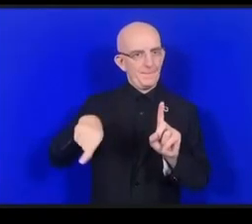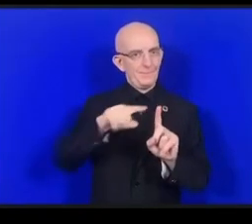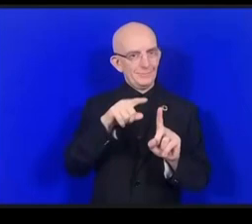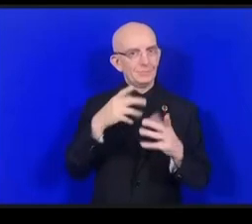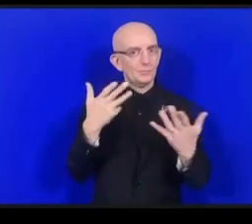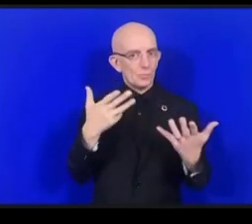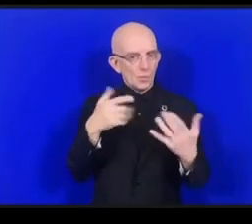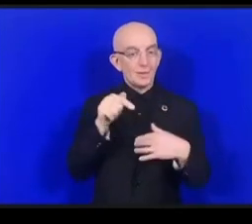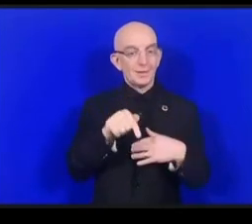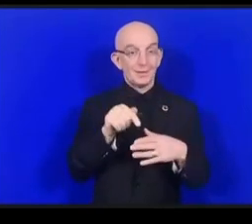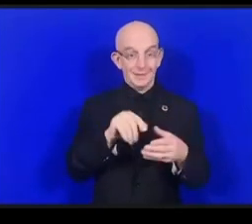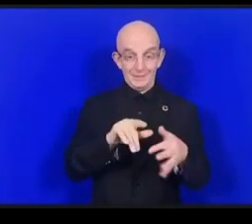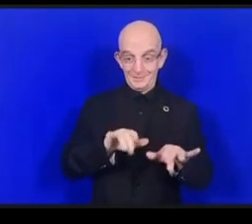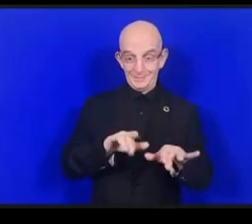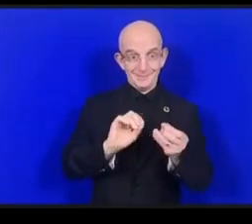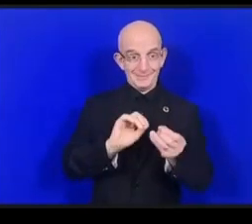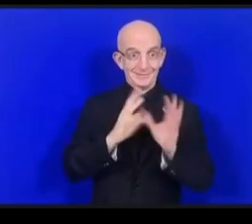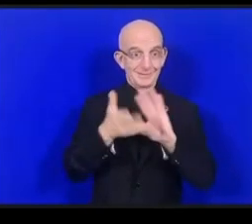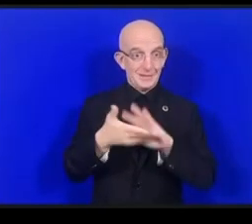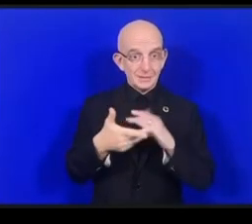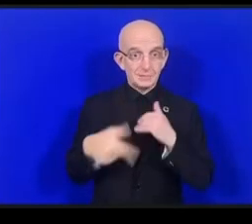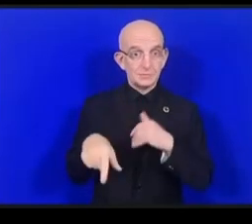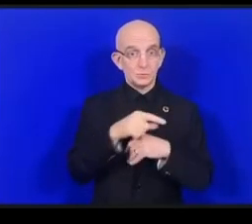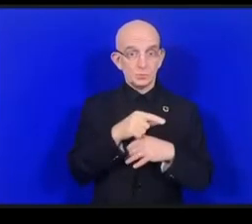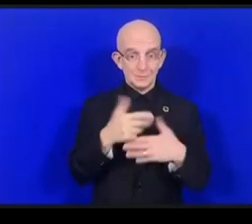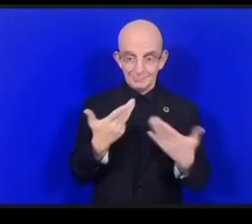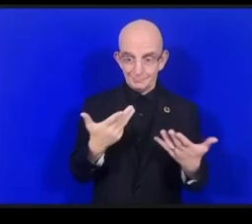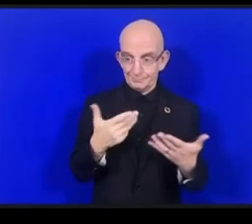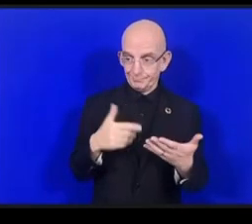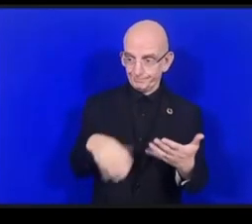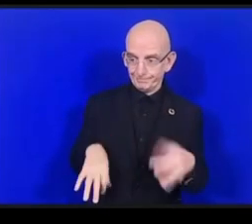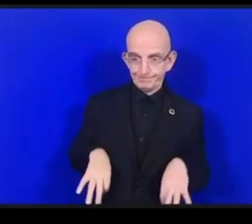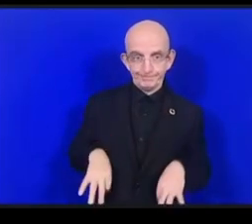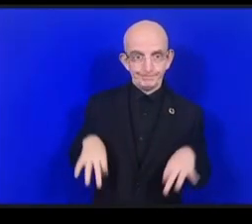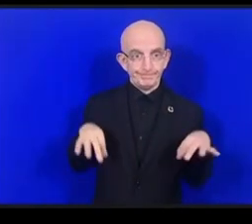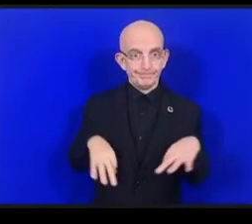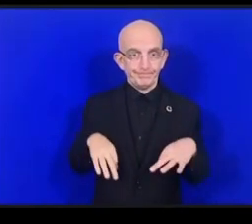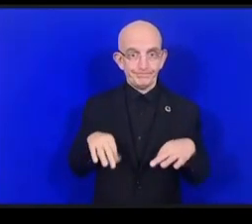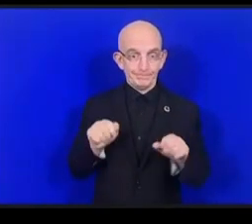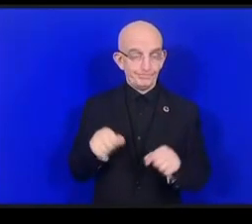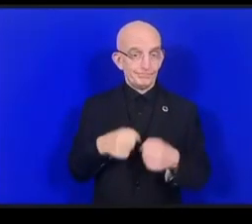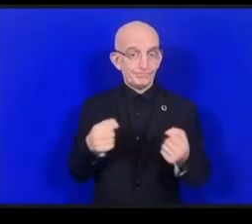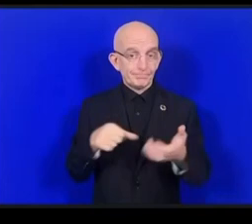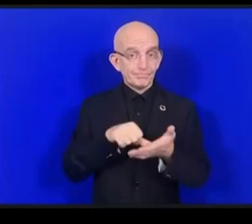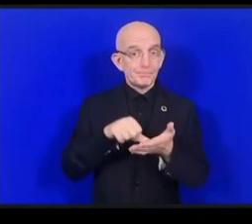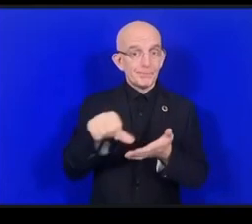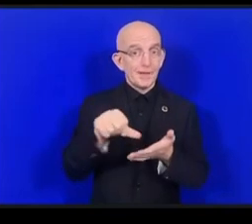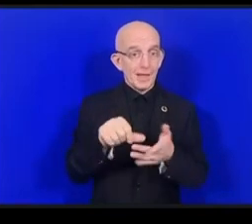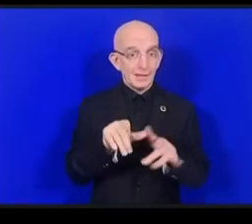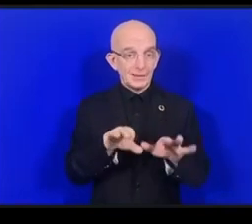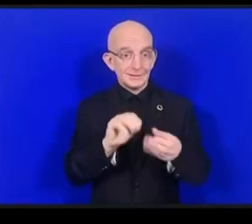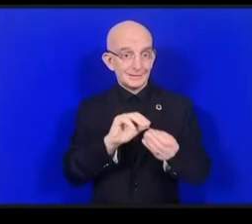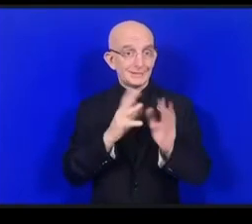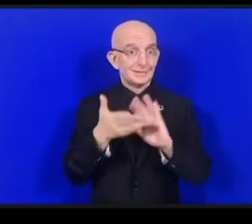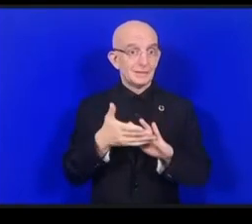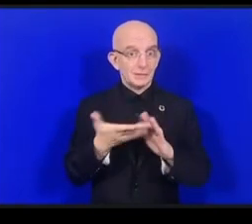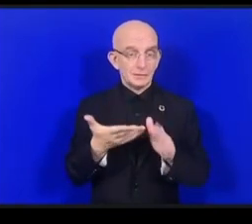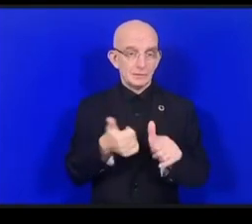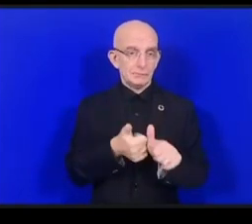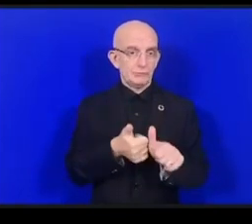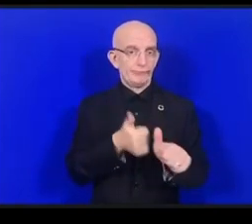key point. That is one of the examples that I would like to highlight. Another thing is that young people